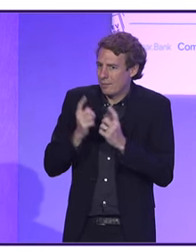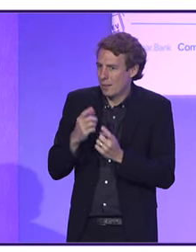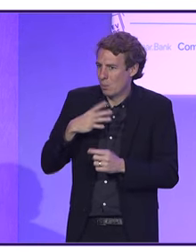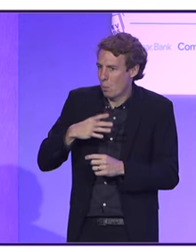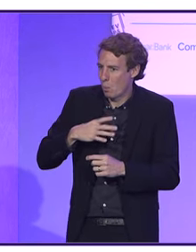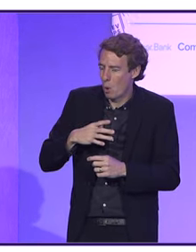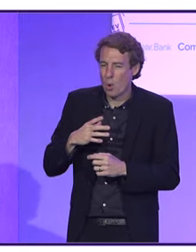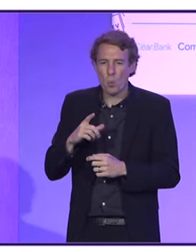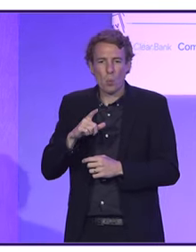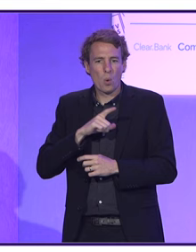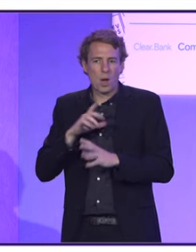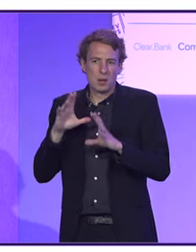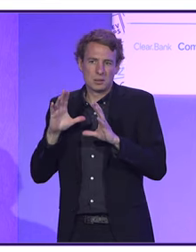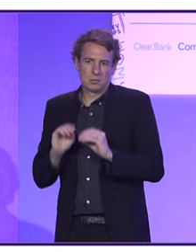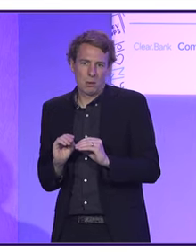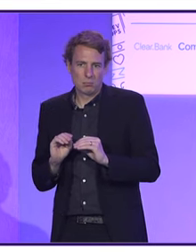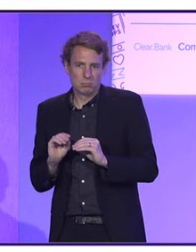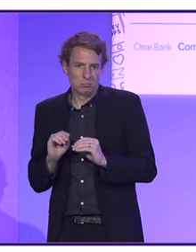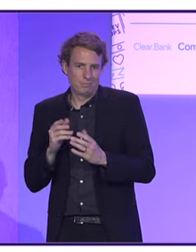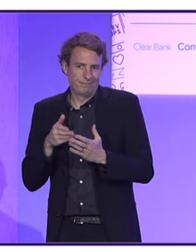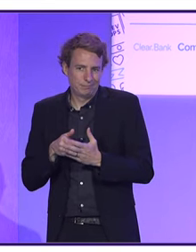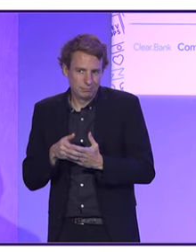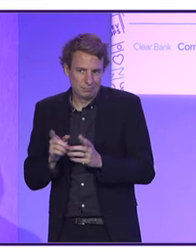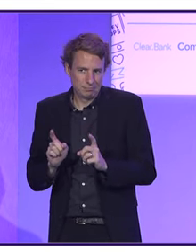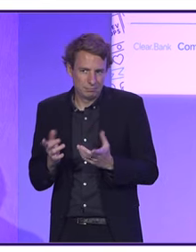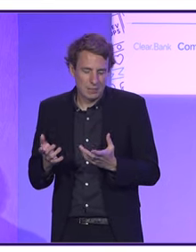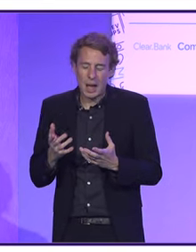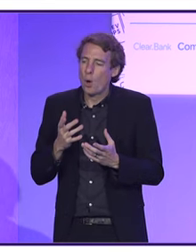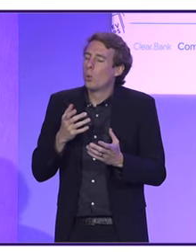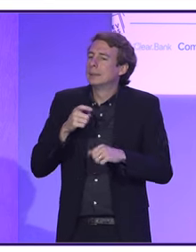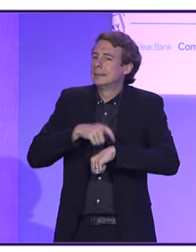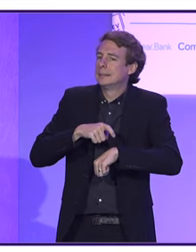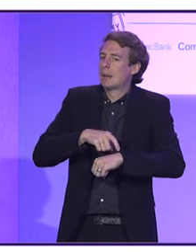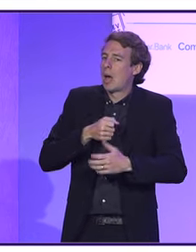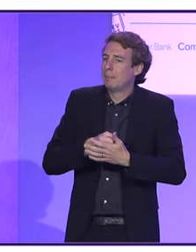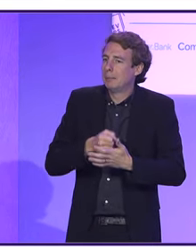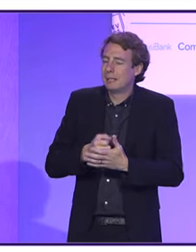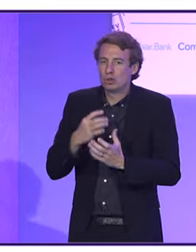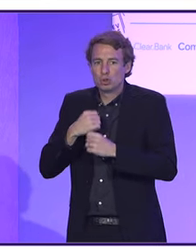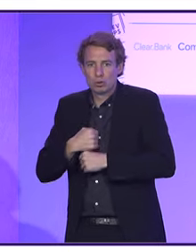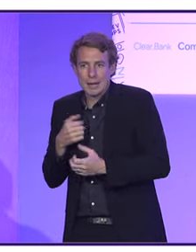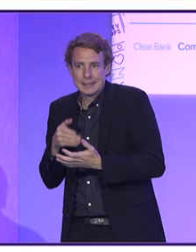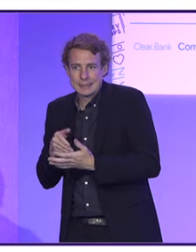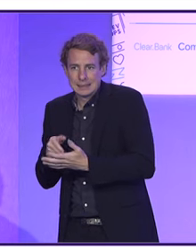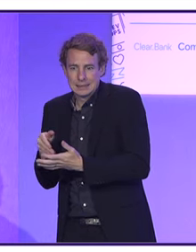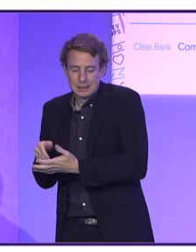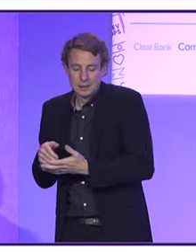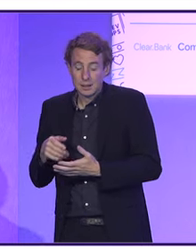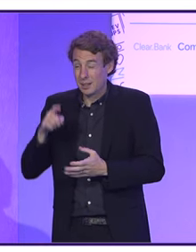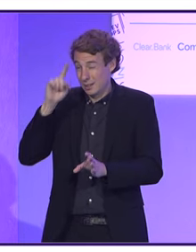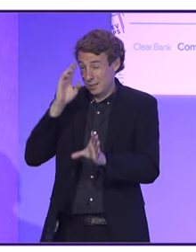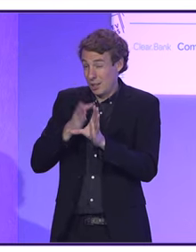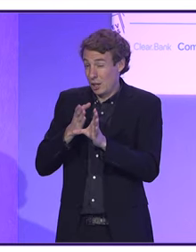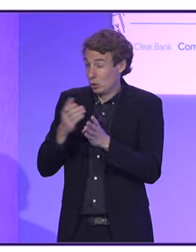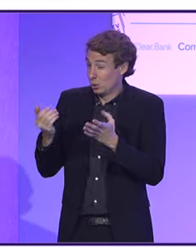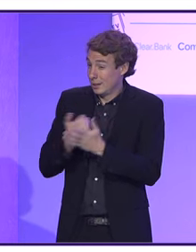us? And a lot of the time, it's this limited time, limited stress. And I cannot emphasize enough, the psychological safety of your